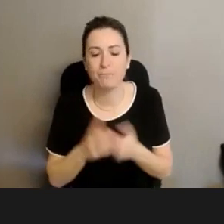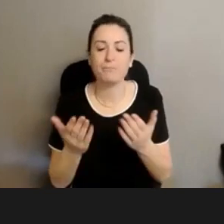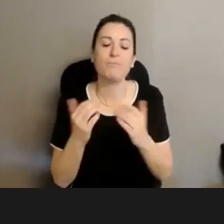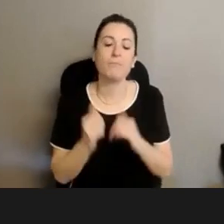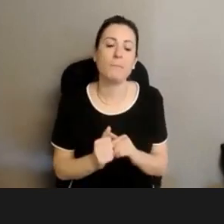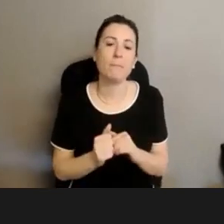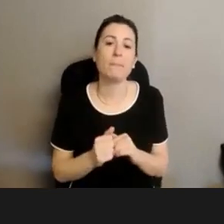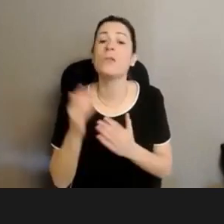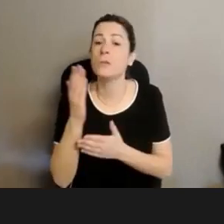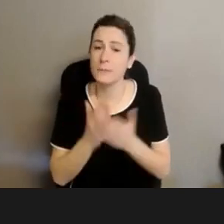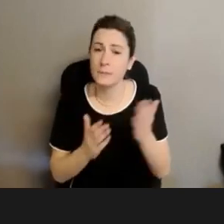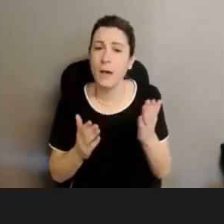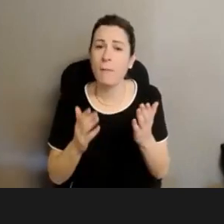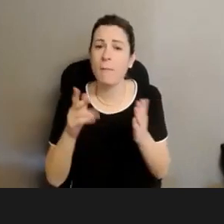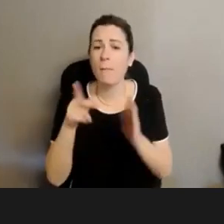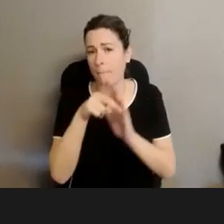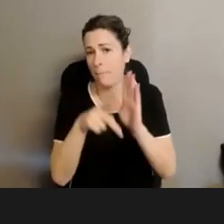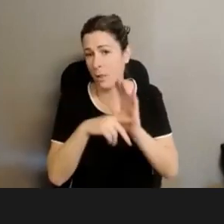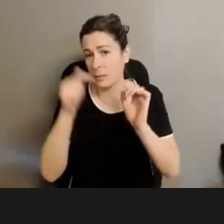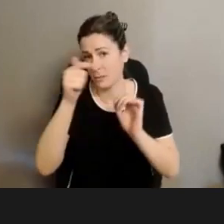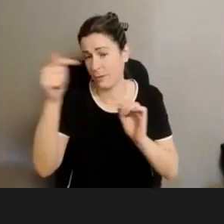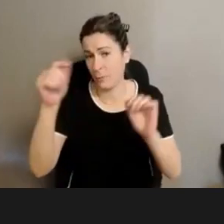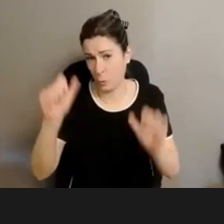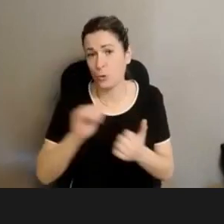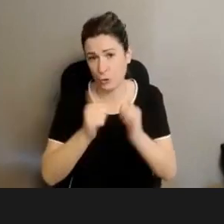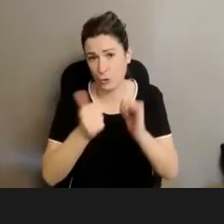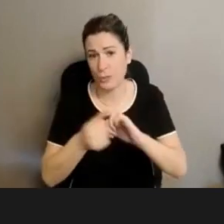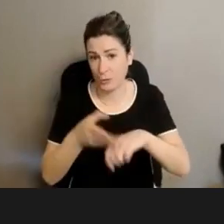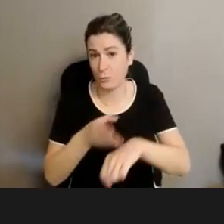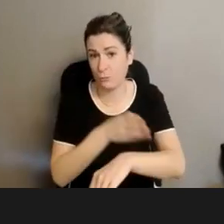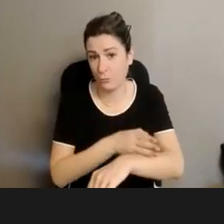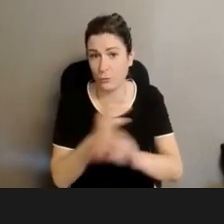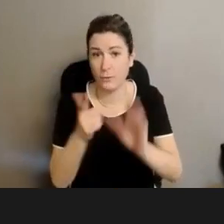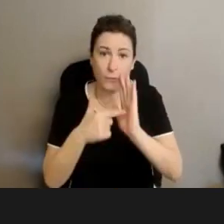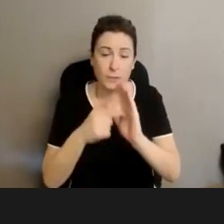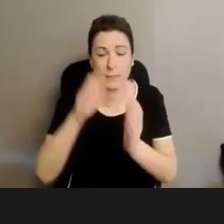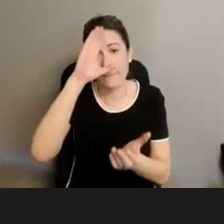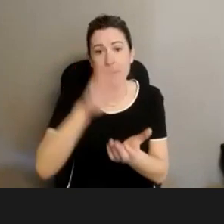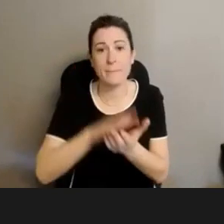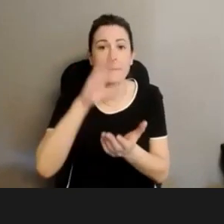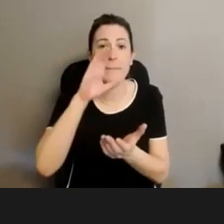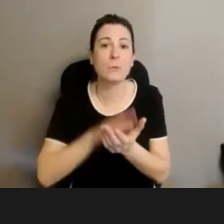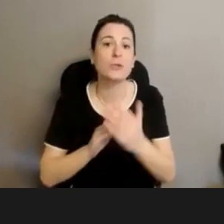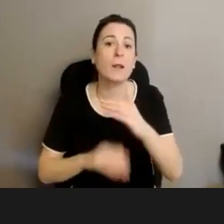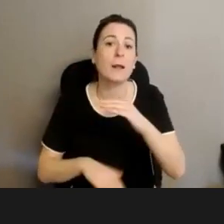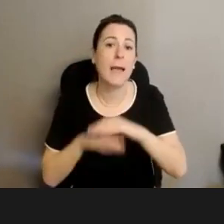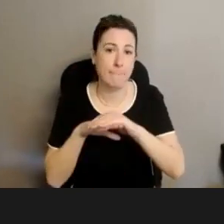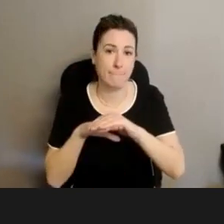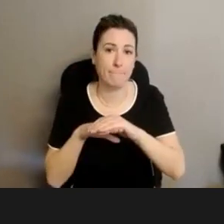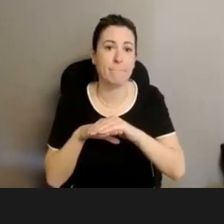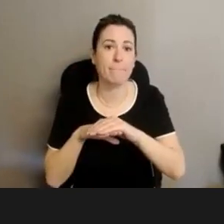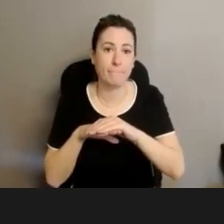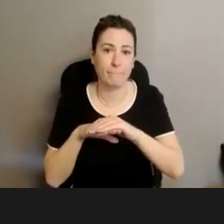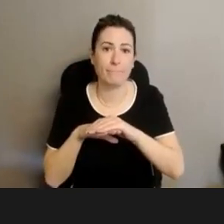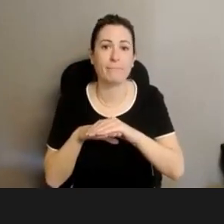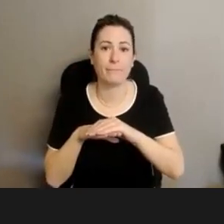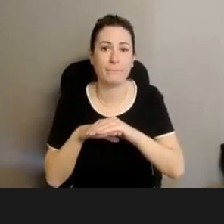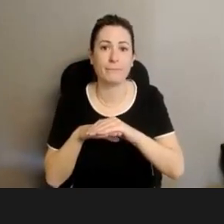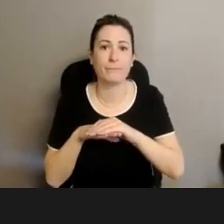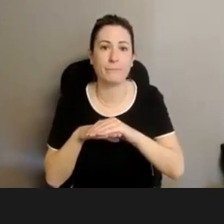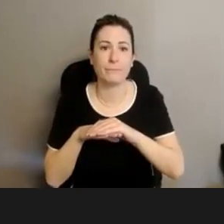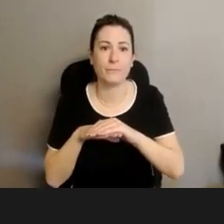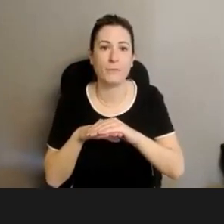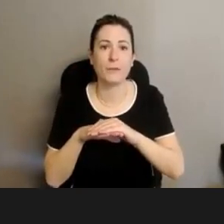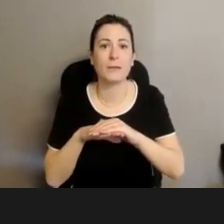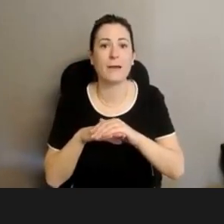spousal cap. So because this spousal cap causes financial dependence on one